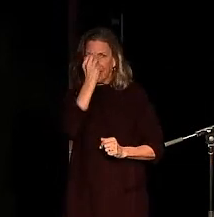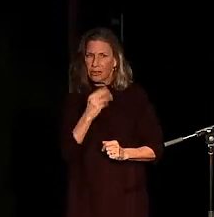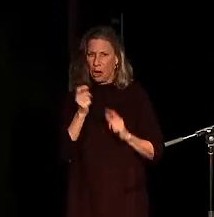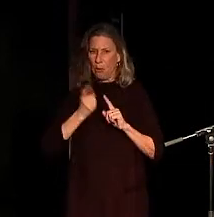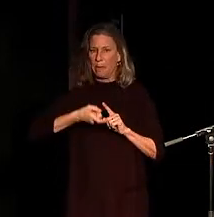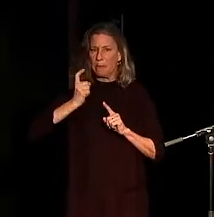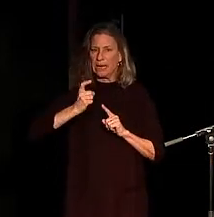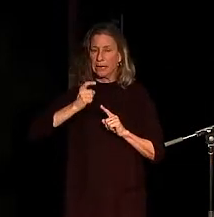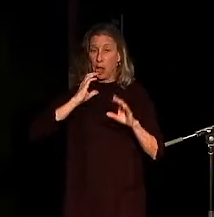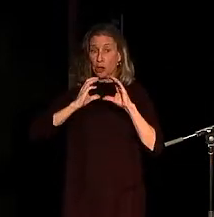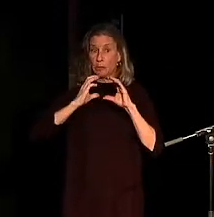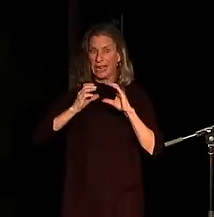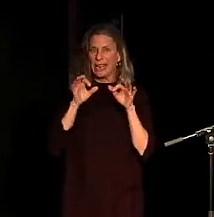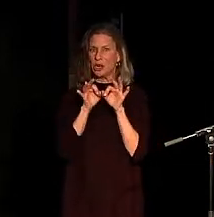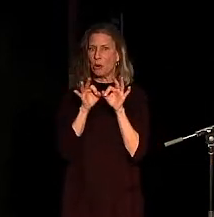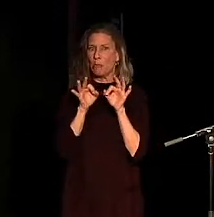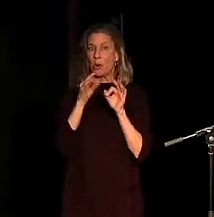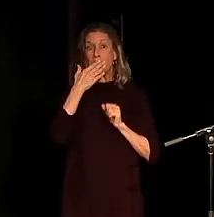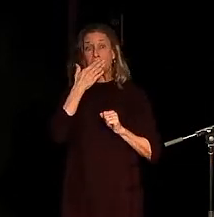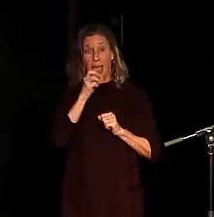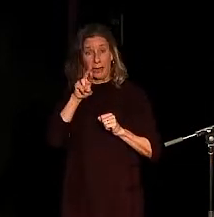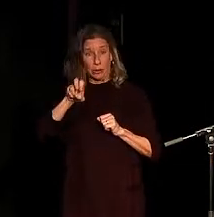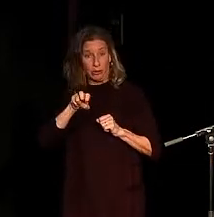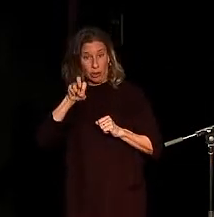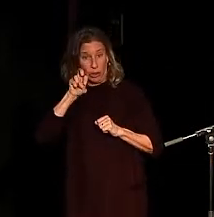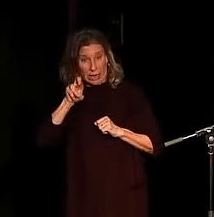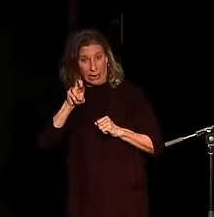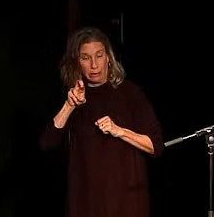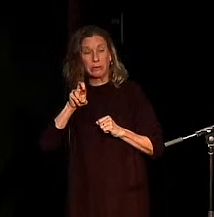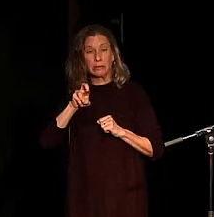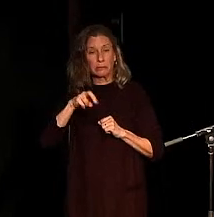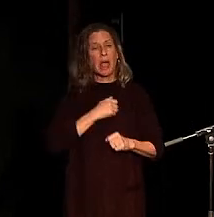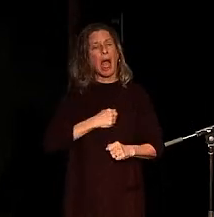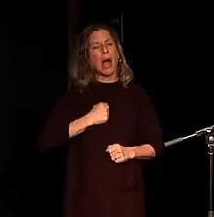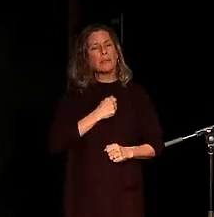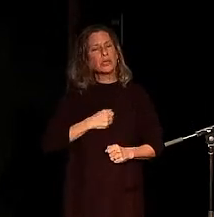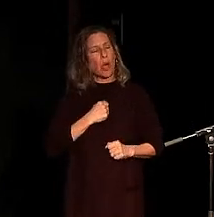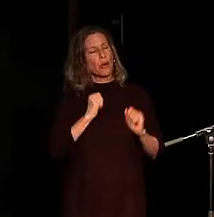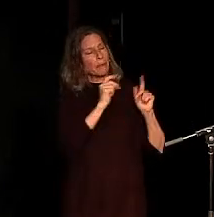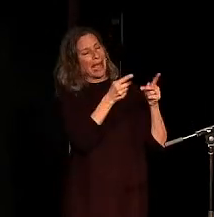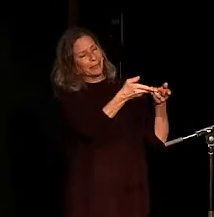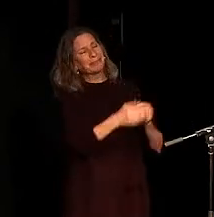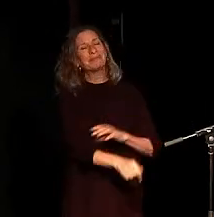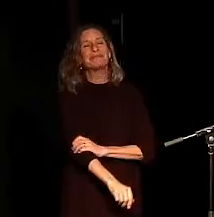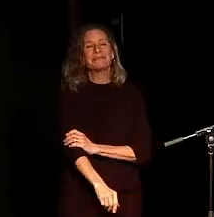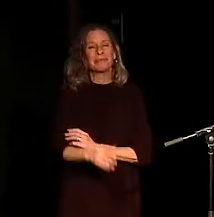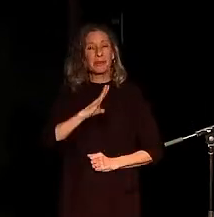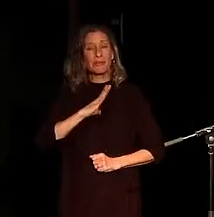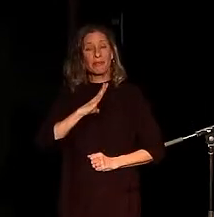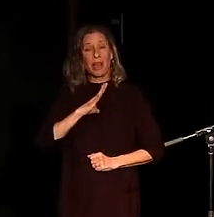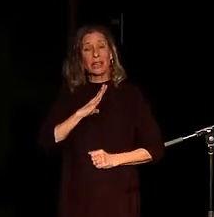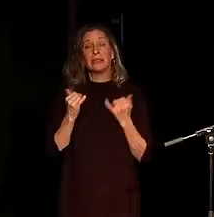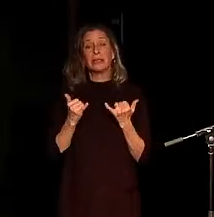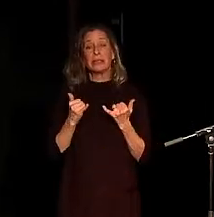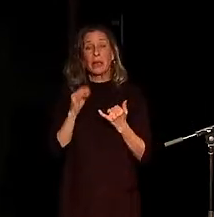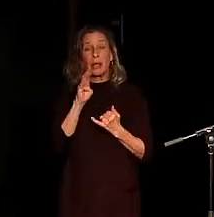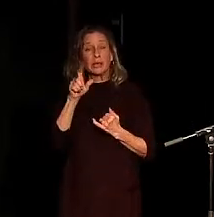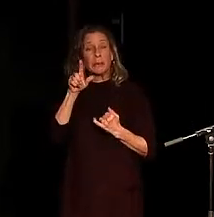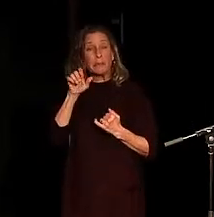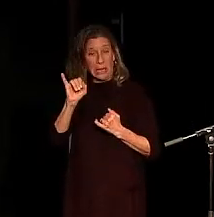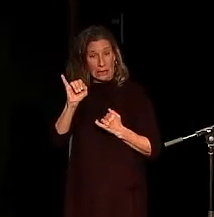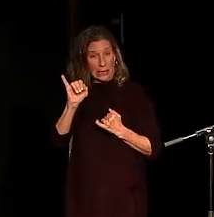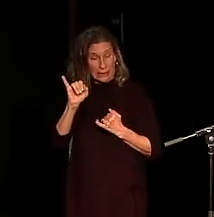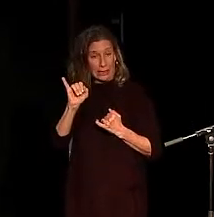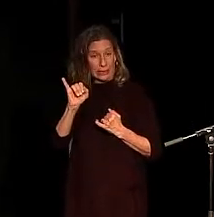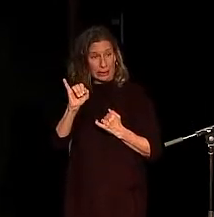So good communication there, and thank you, Shahir, for doing what you can do. I'm sorry, Rochelle, back to you. Oh, that's fine. This question is for Billy, and